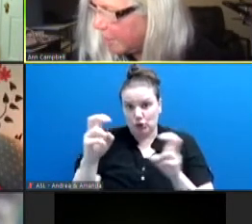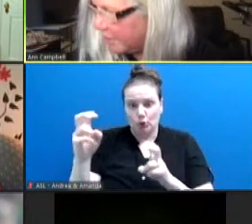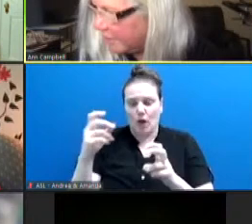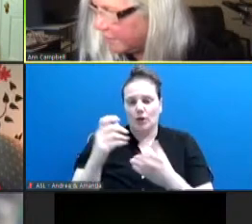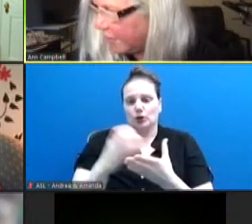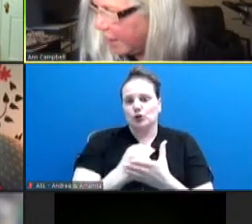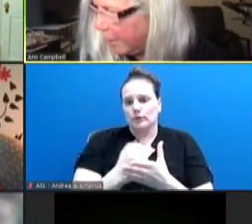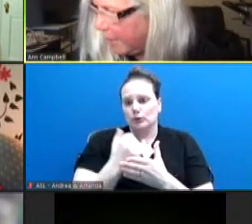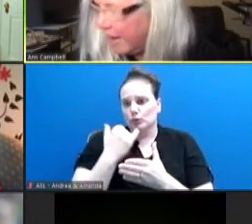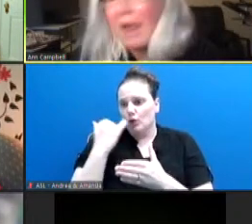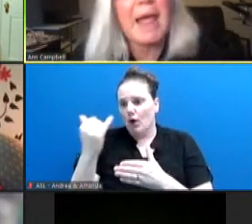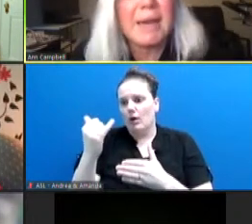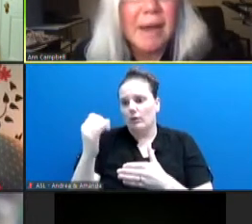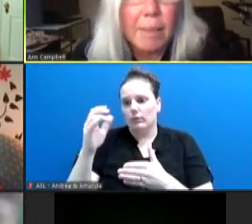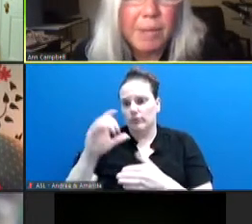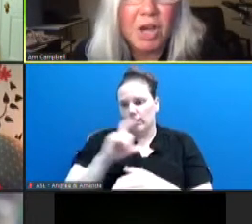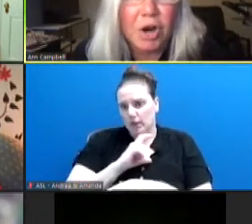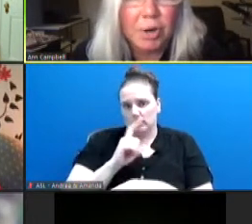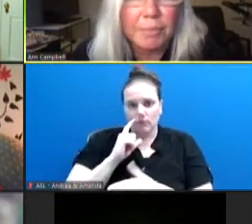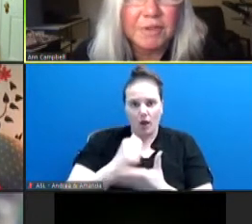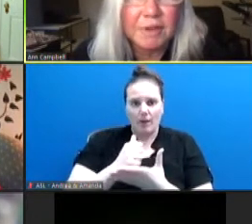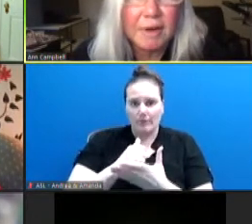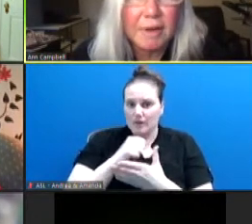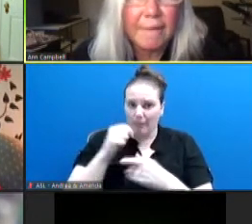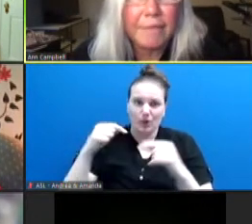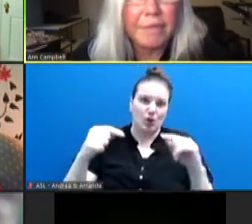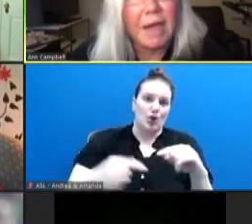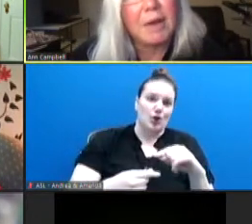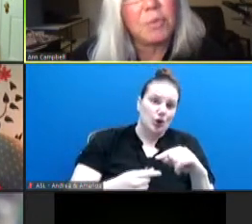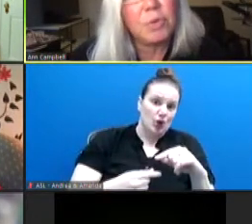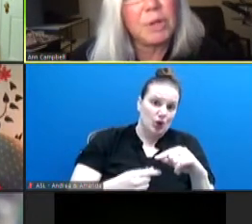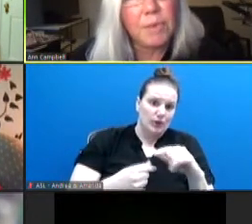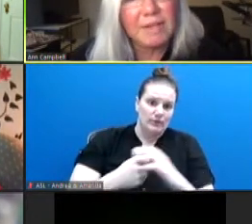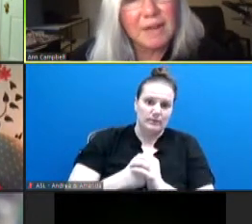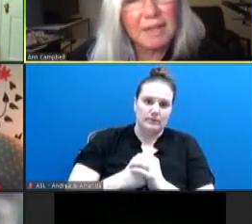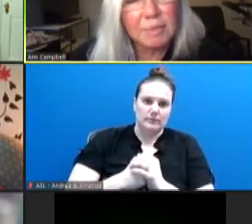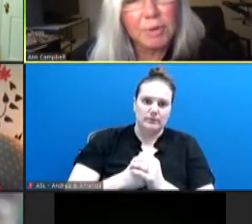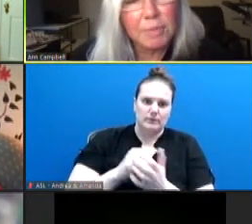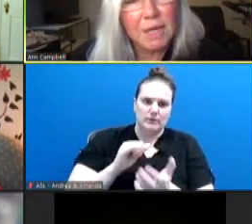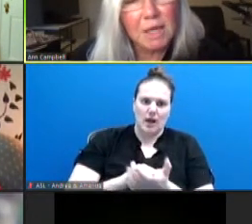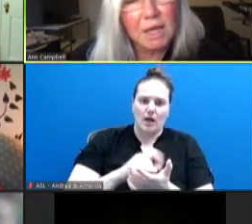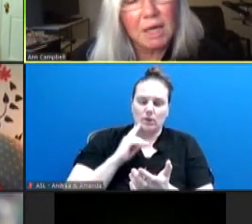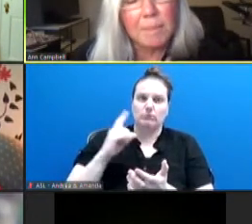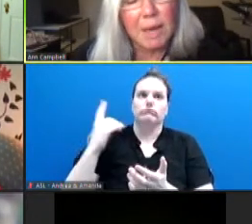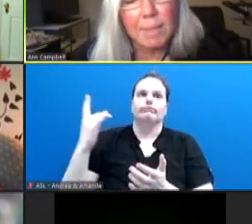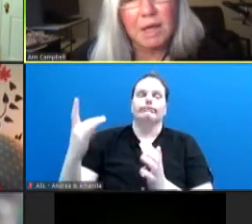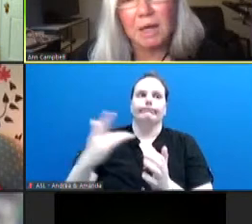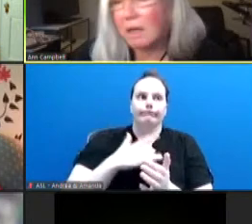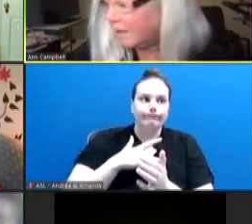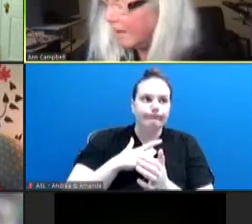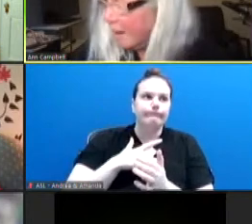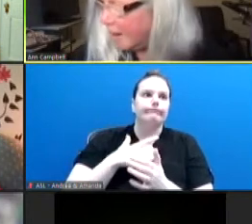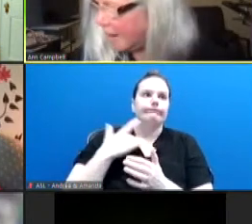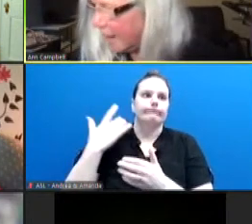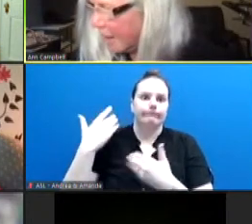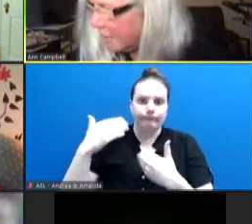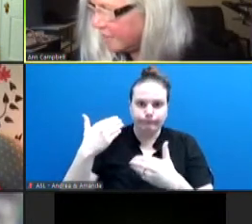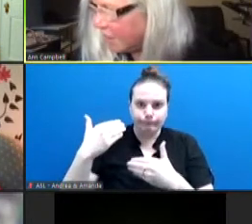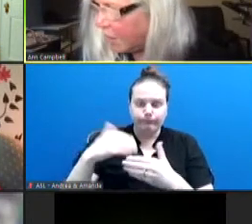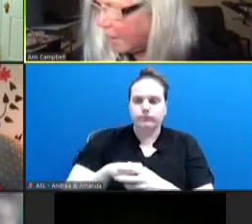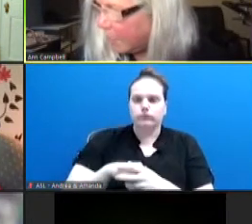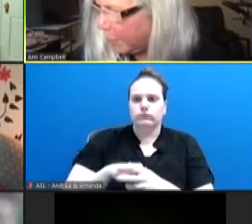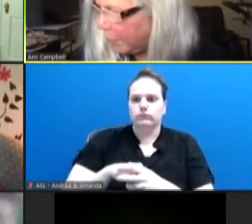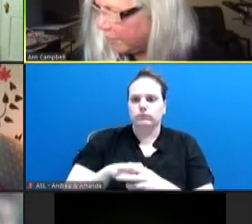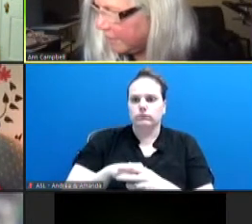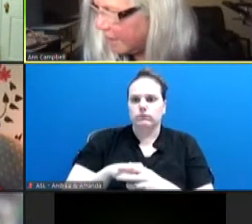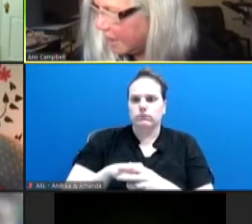call police for help and not be harmed." That really resonates with me. And in my mind, also,